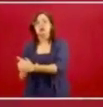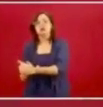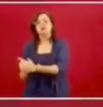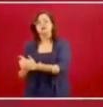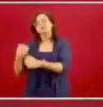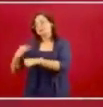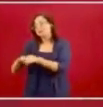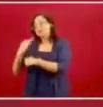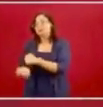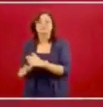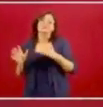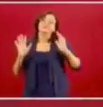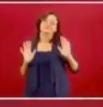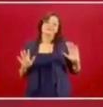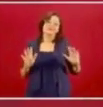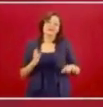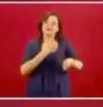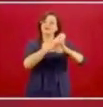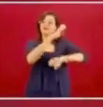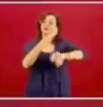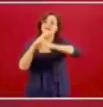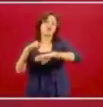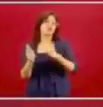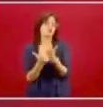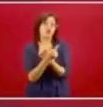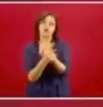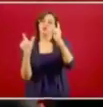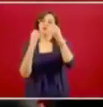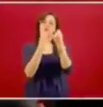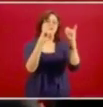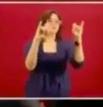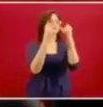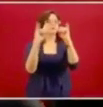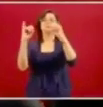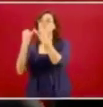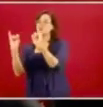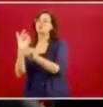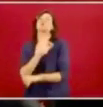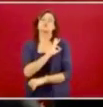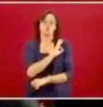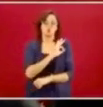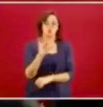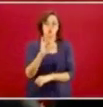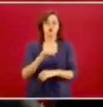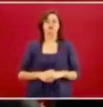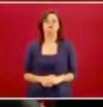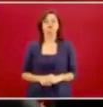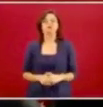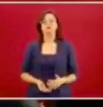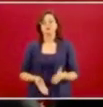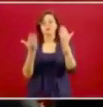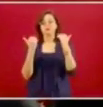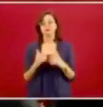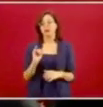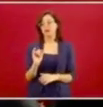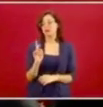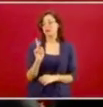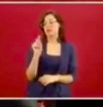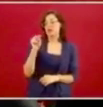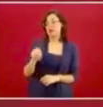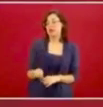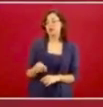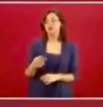exclusively by them. Each state is free and